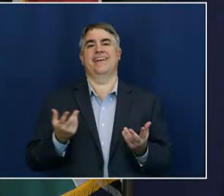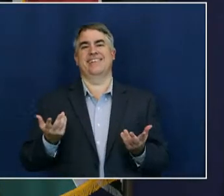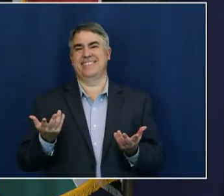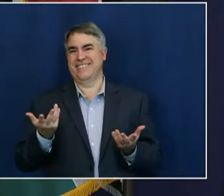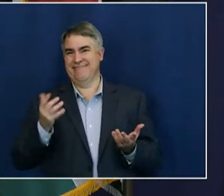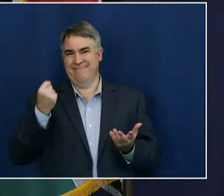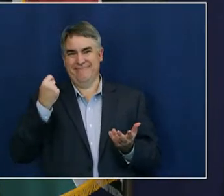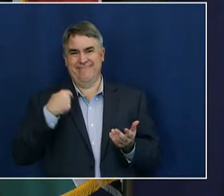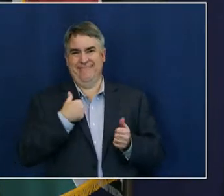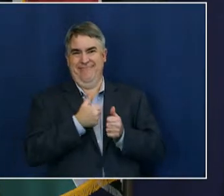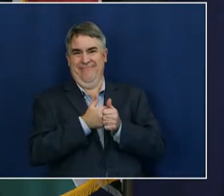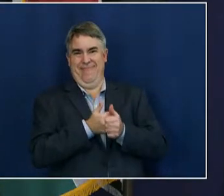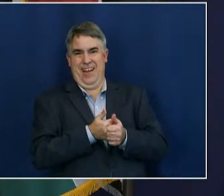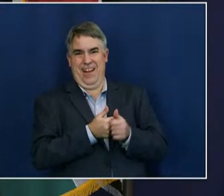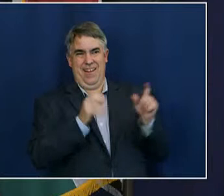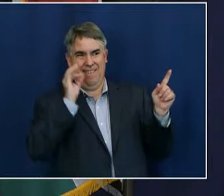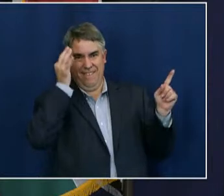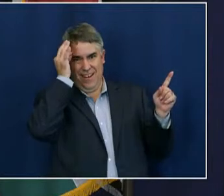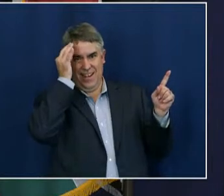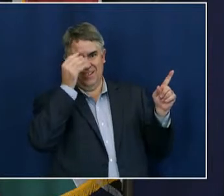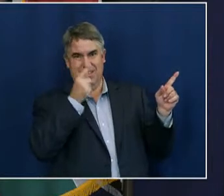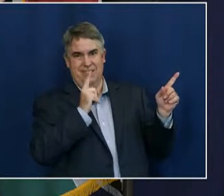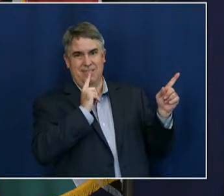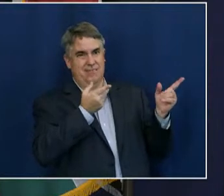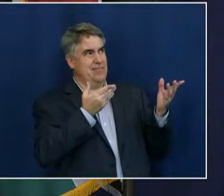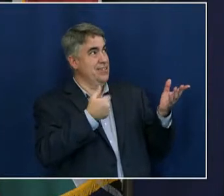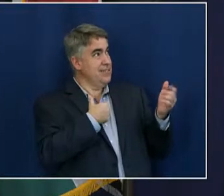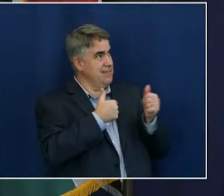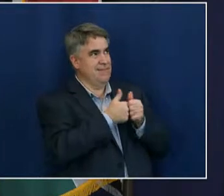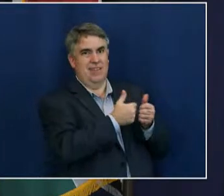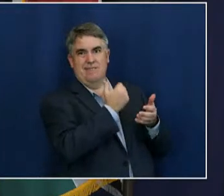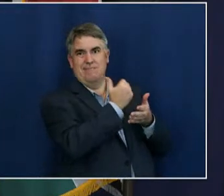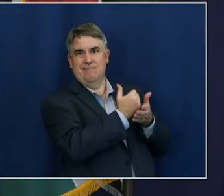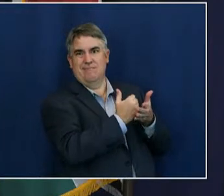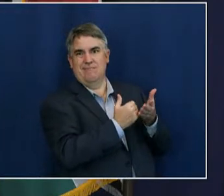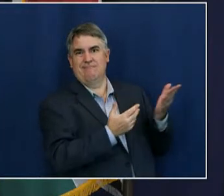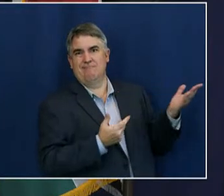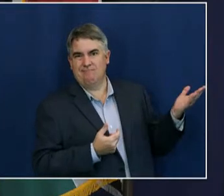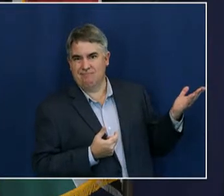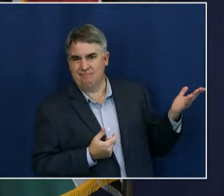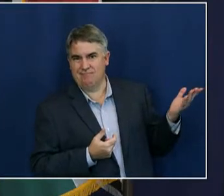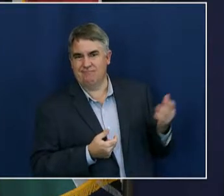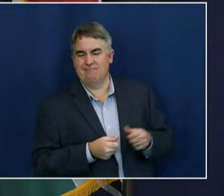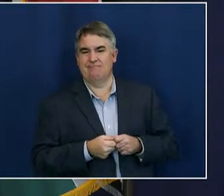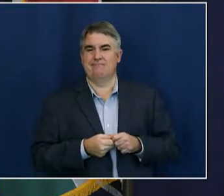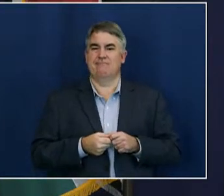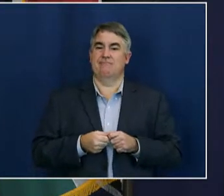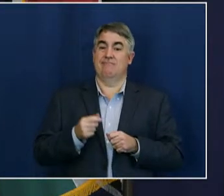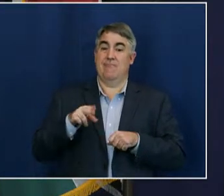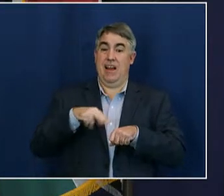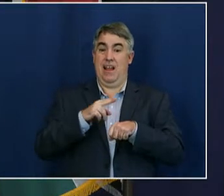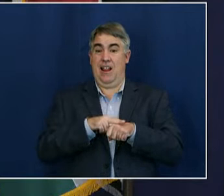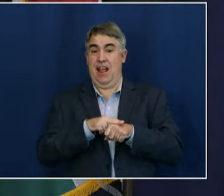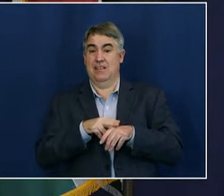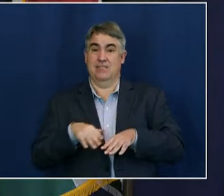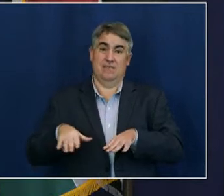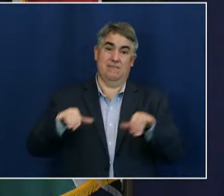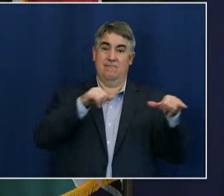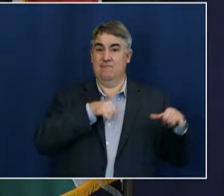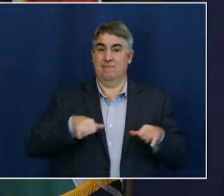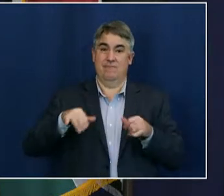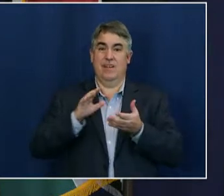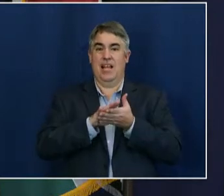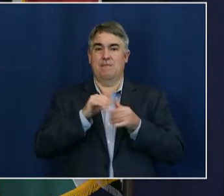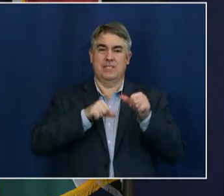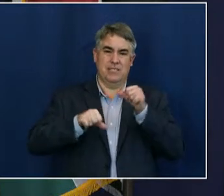the federal recommendations that were originally developed by the National Academies of Sciences, and then